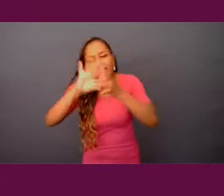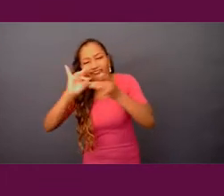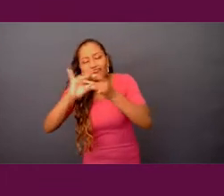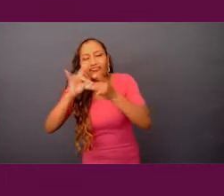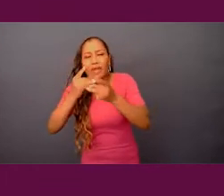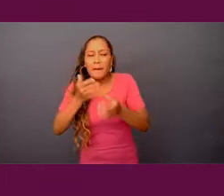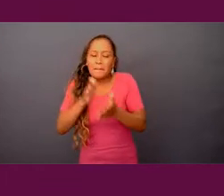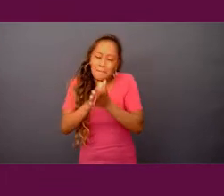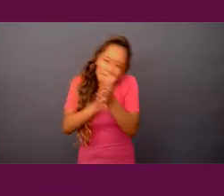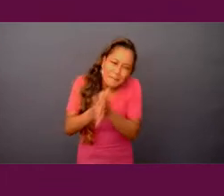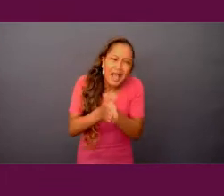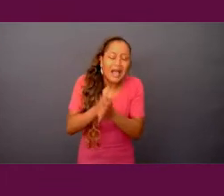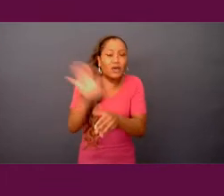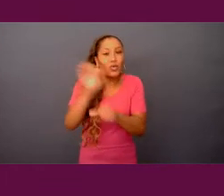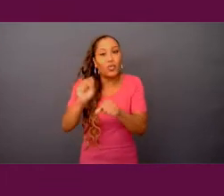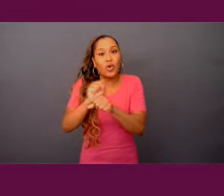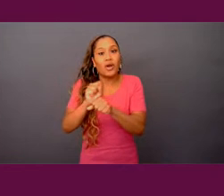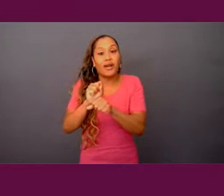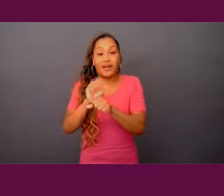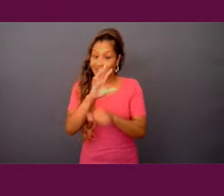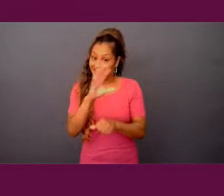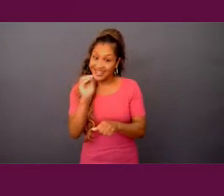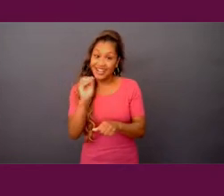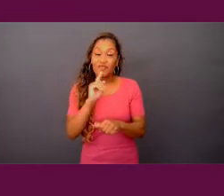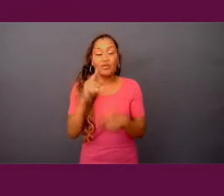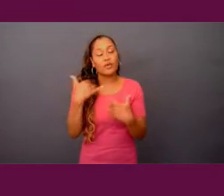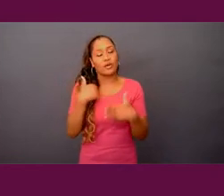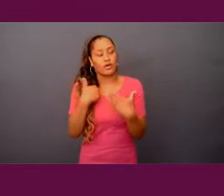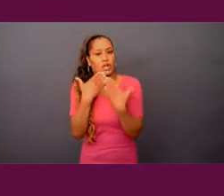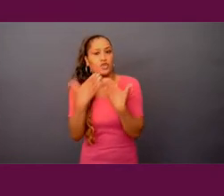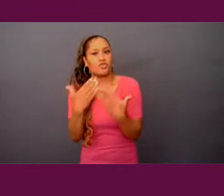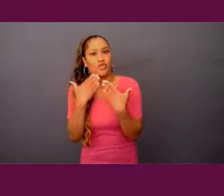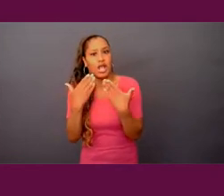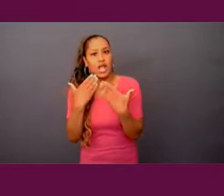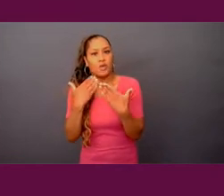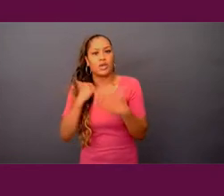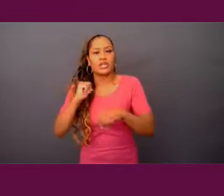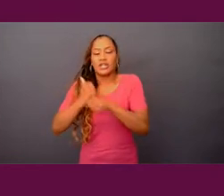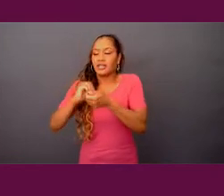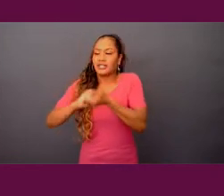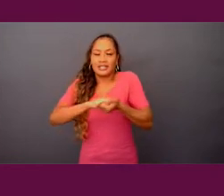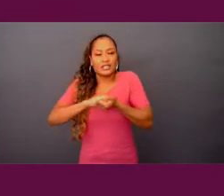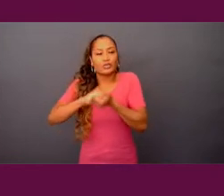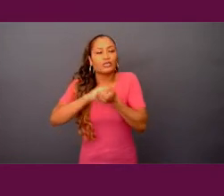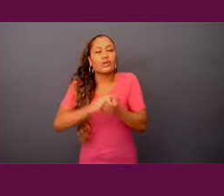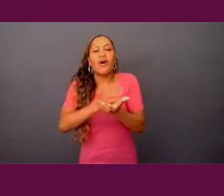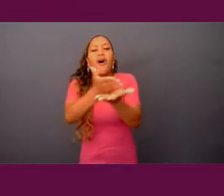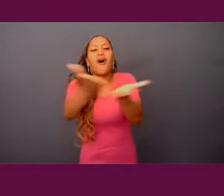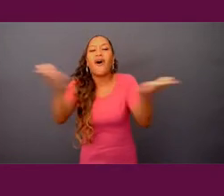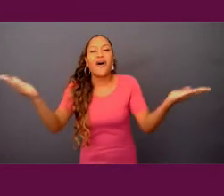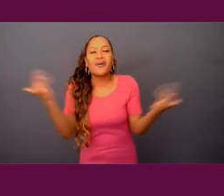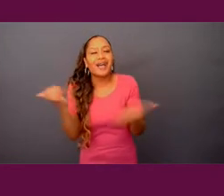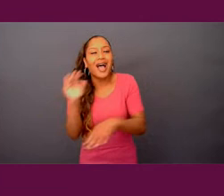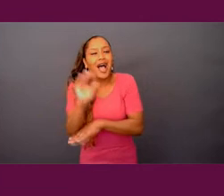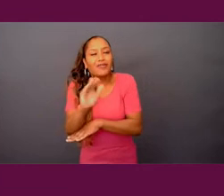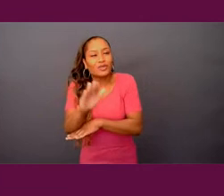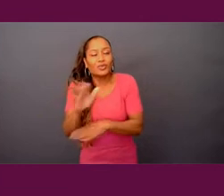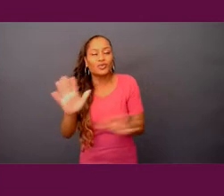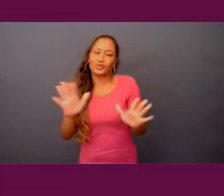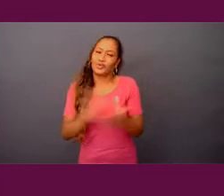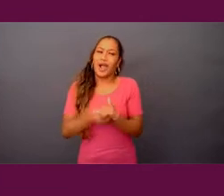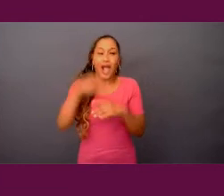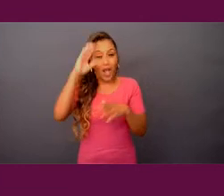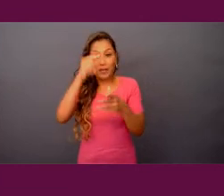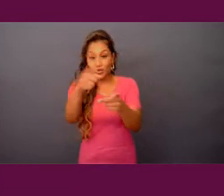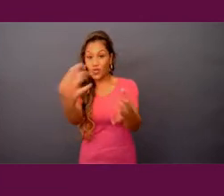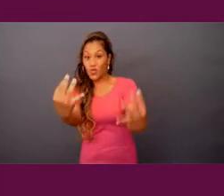they're doing. We're also so grateful to have shared space with all of them this afternoon. I hope each of you